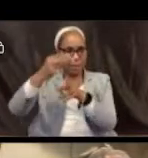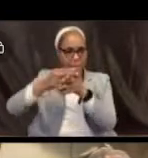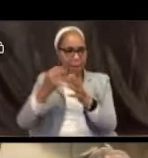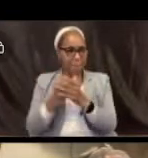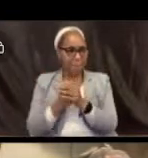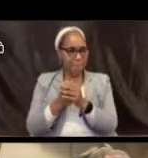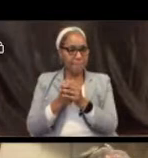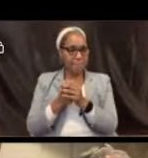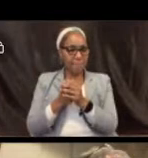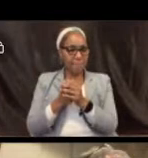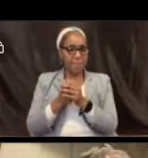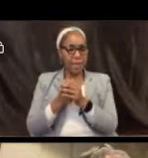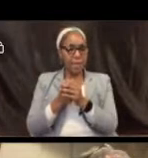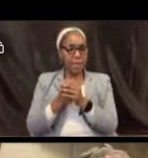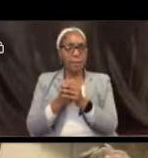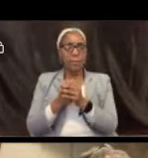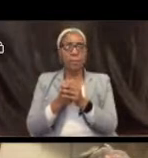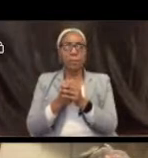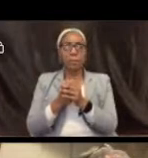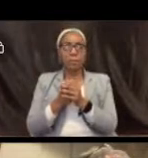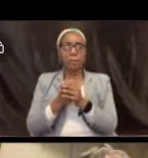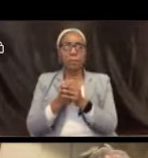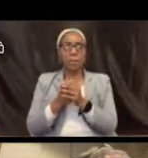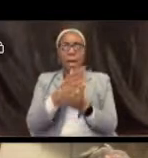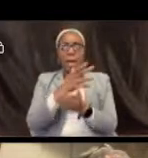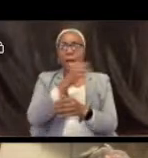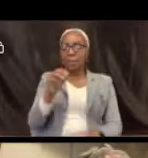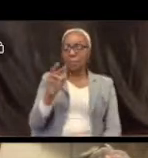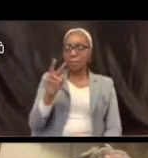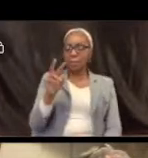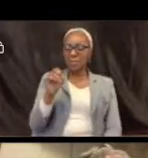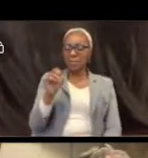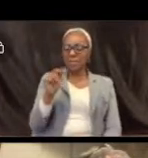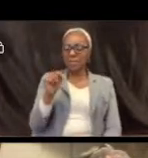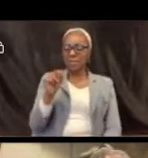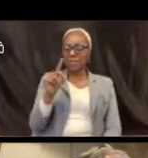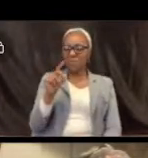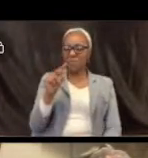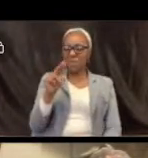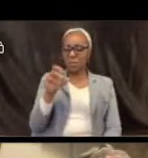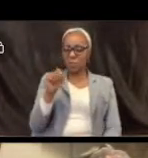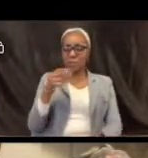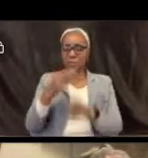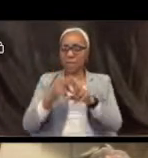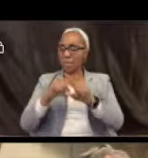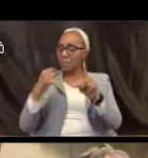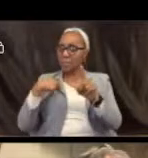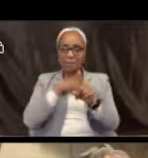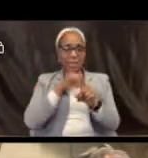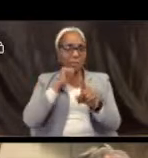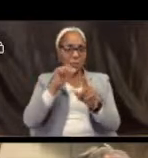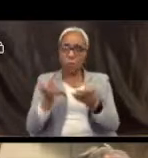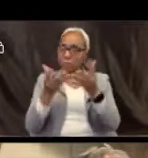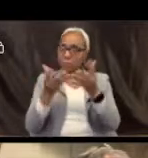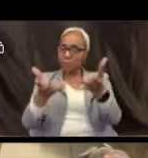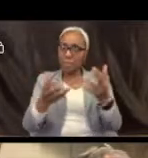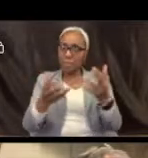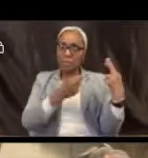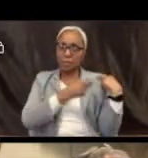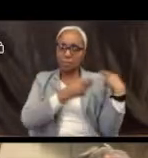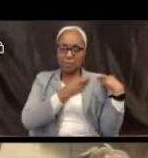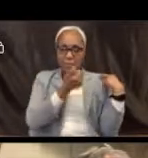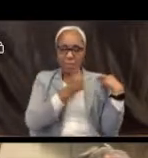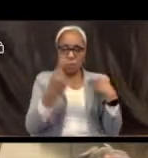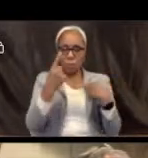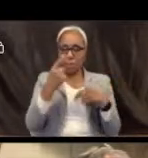it, and some of them have the lender's name on it. But they do not extend their liability to anyone that's not